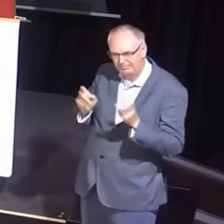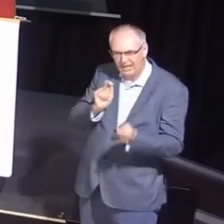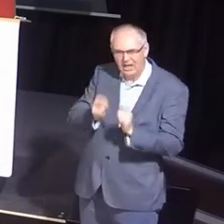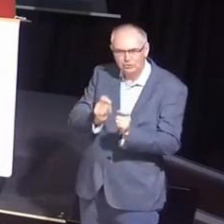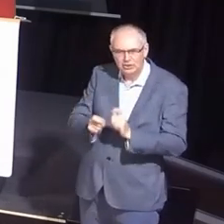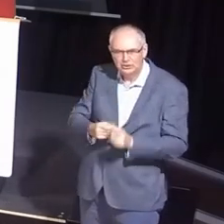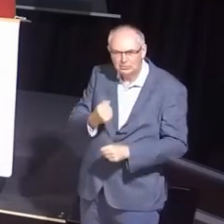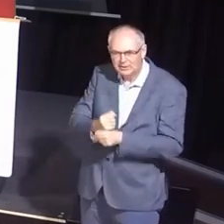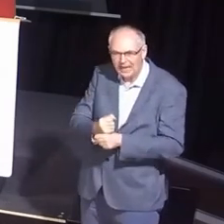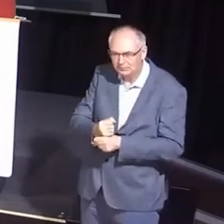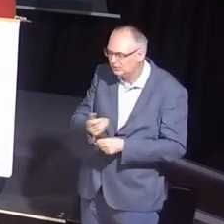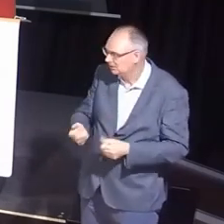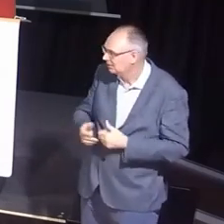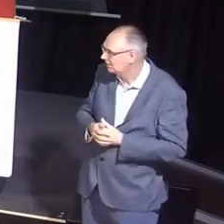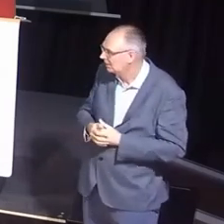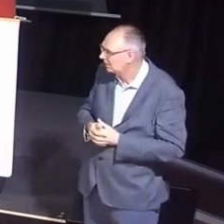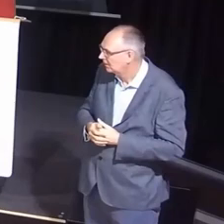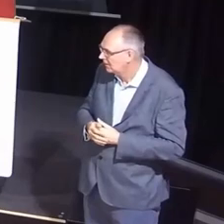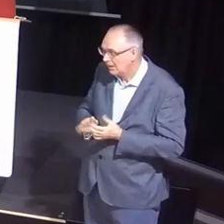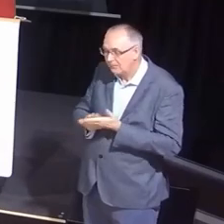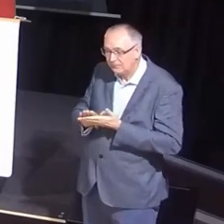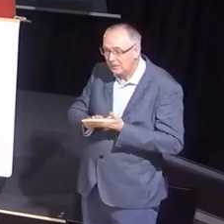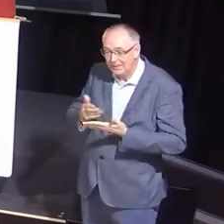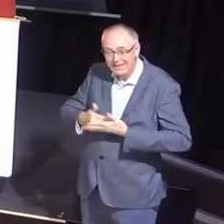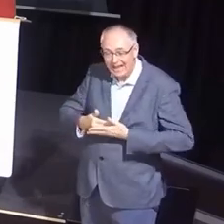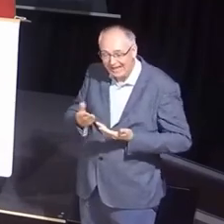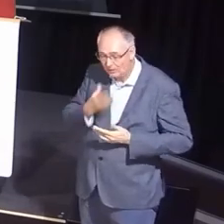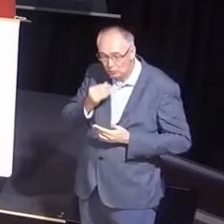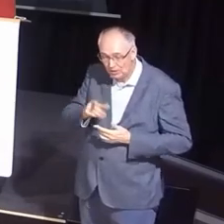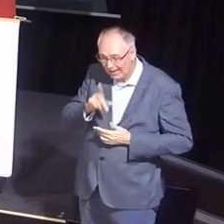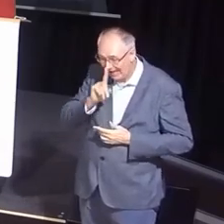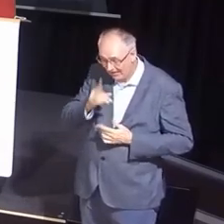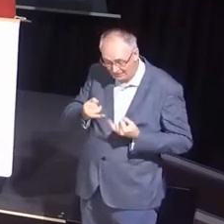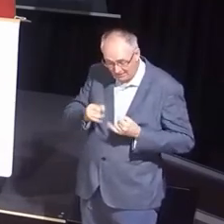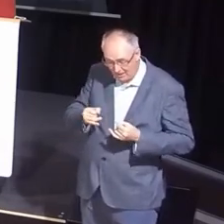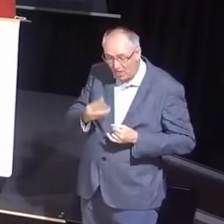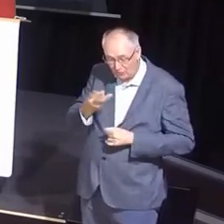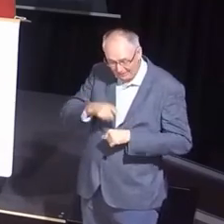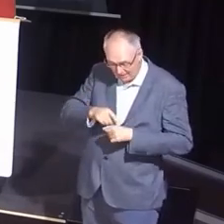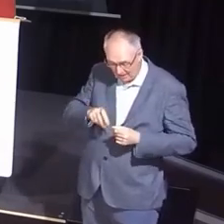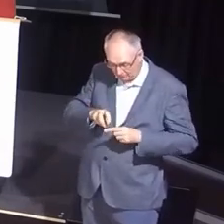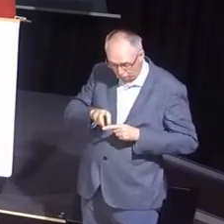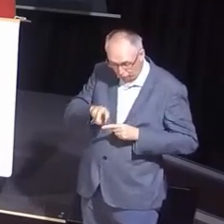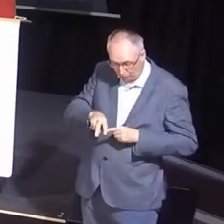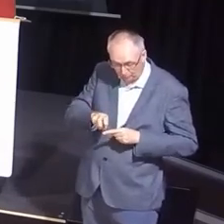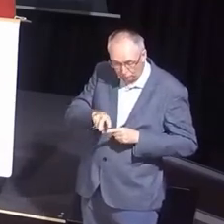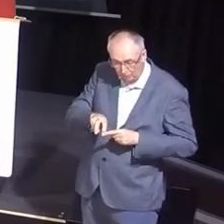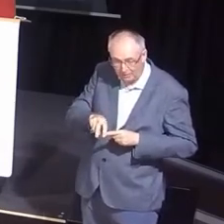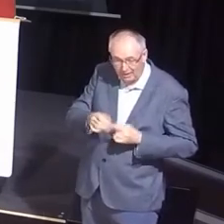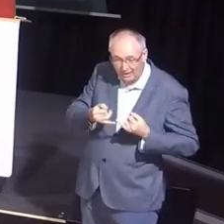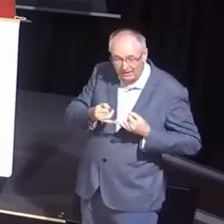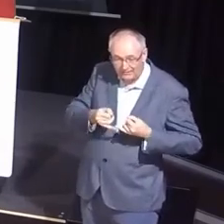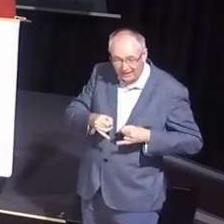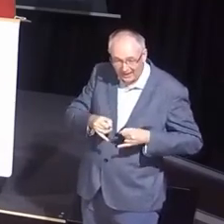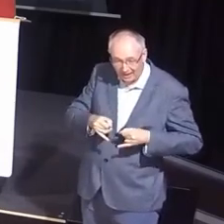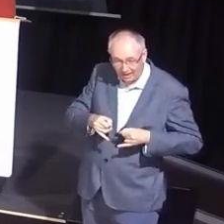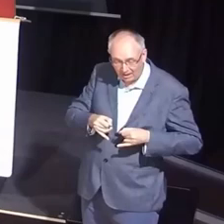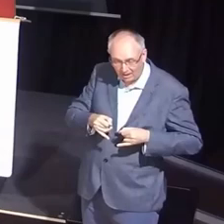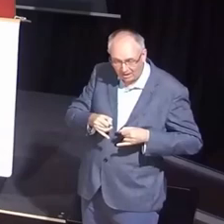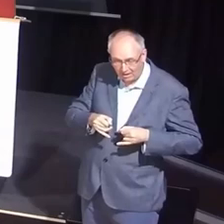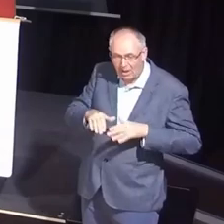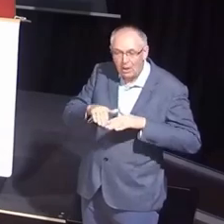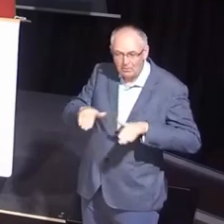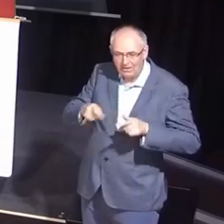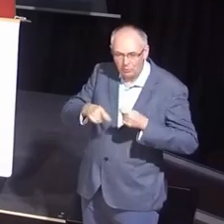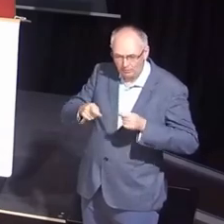we've got a platformer and any user is failing to make the jump three times, we silently make the platform a little bit bigger. Things